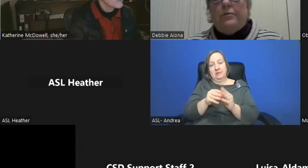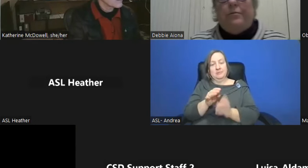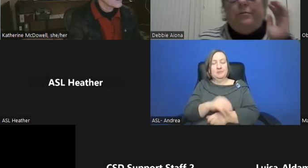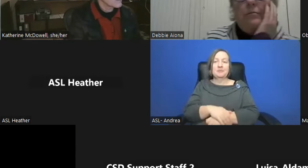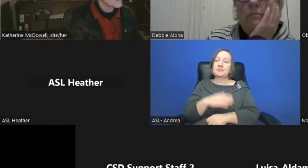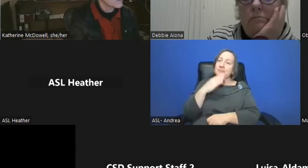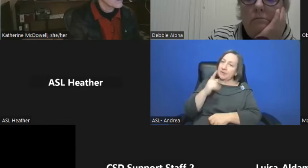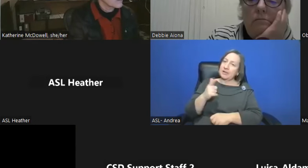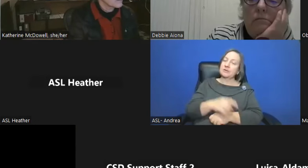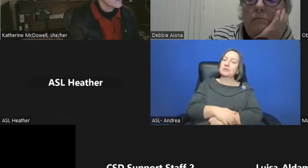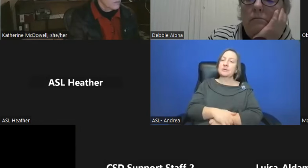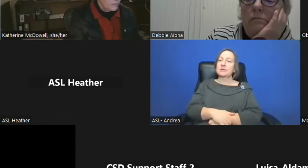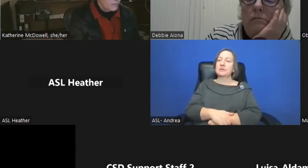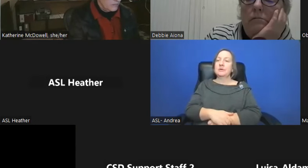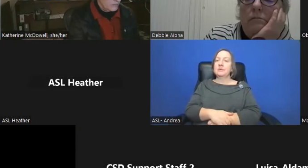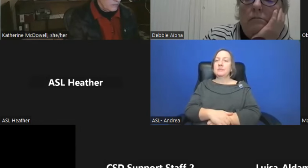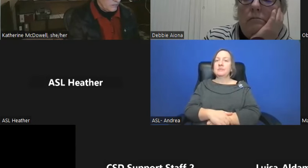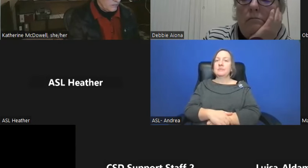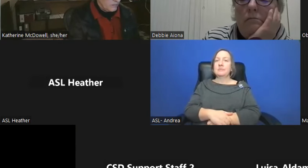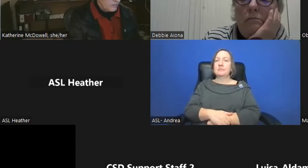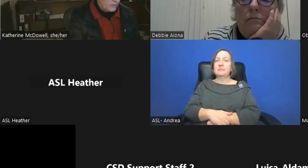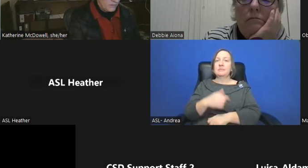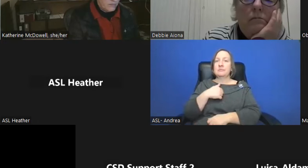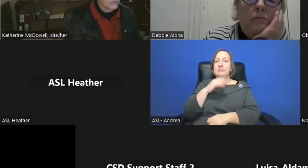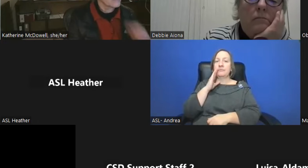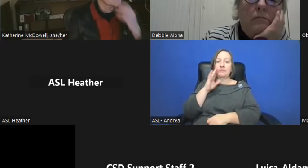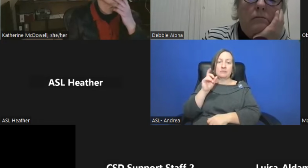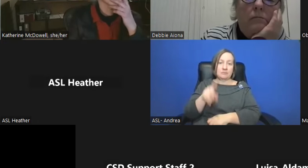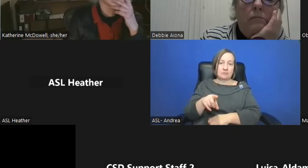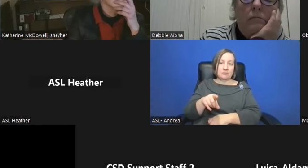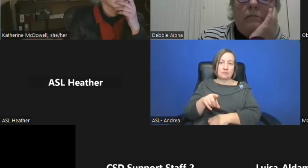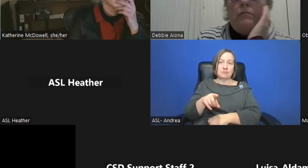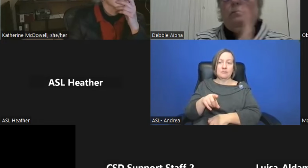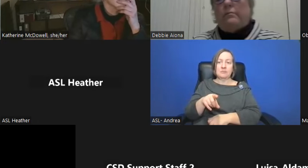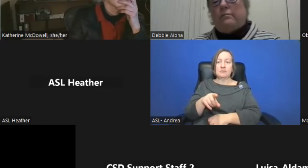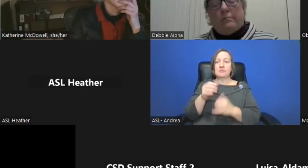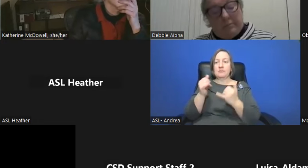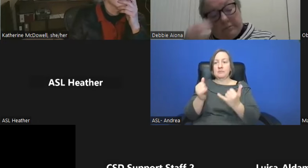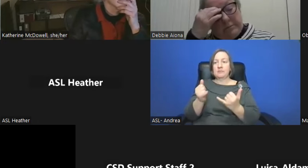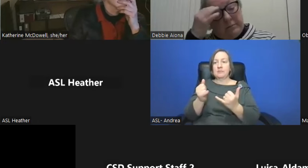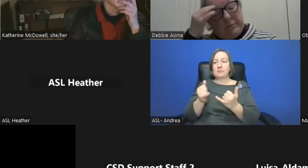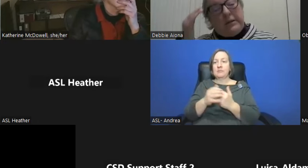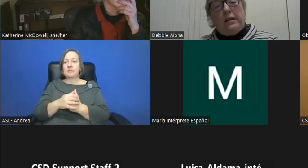Thank you. So I'm going to ask the question.